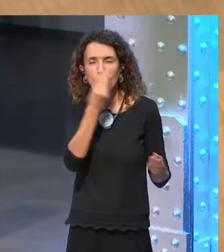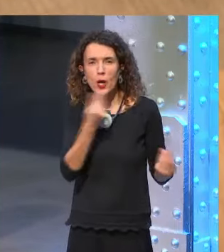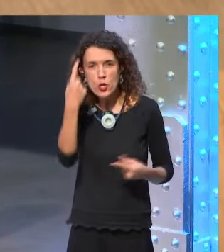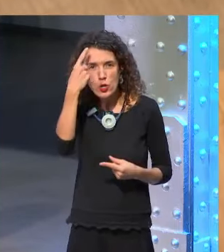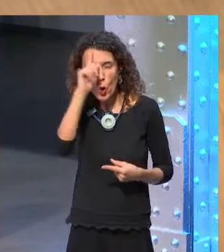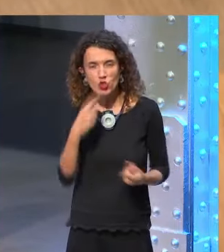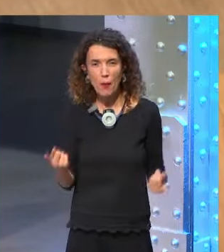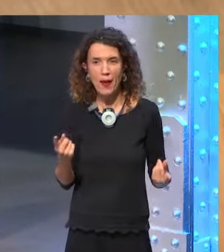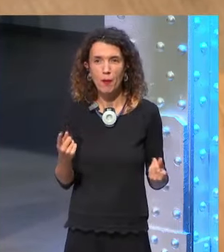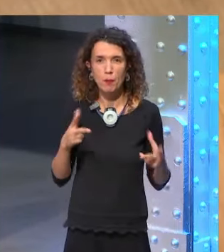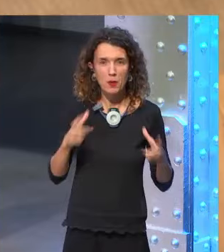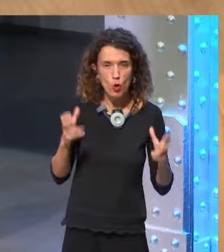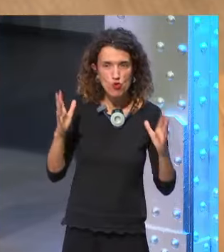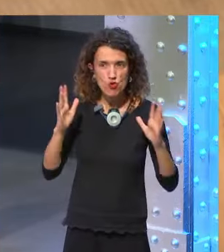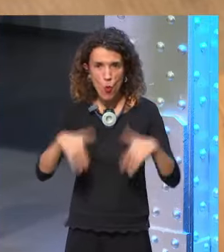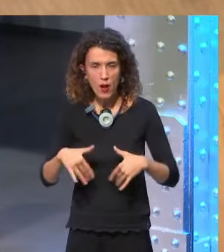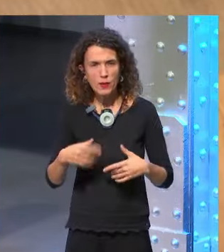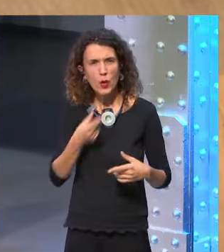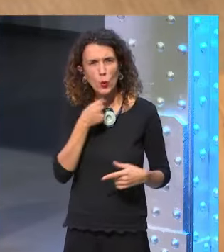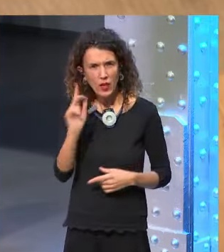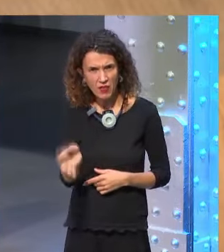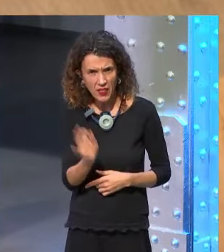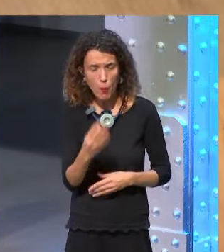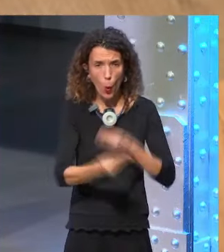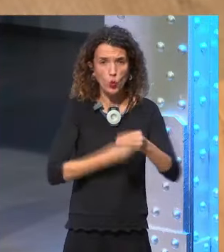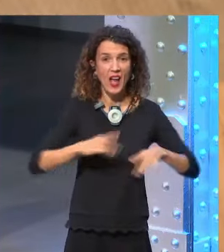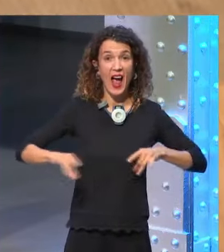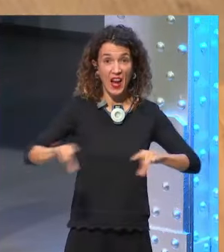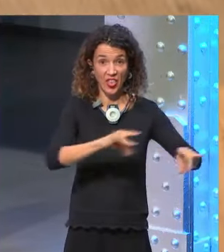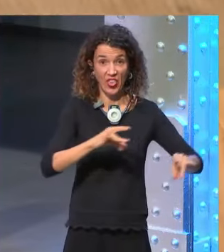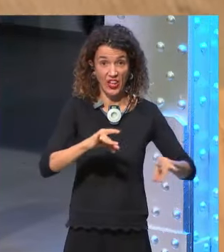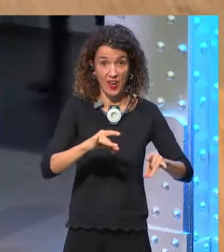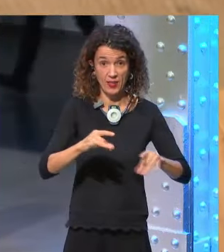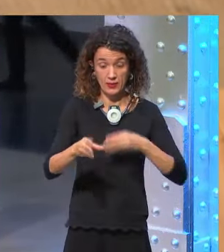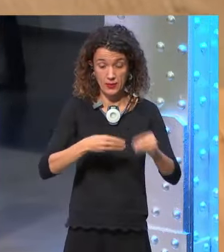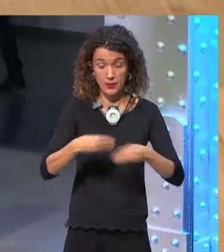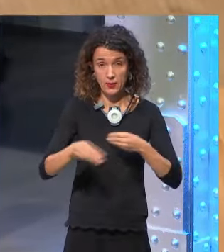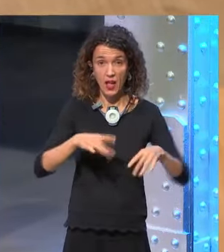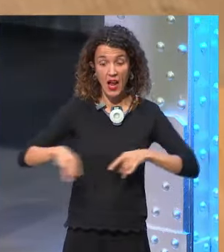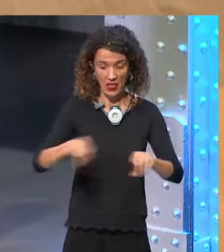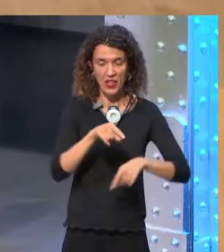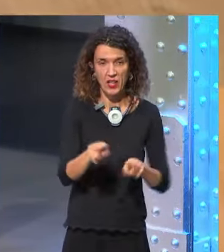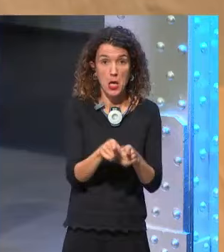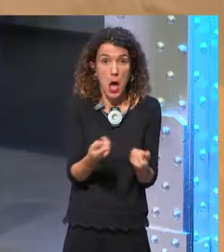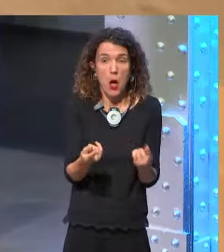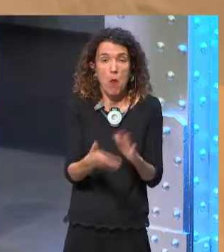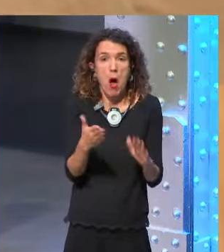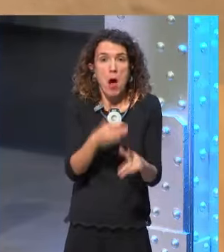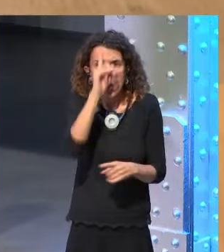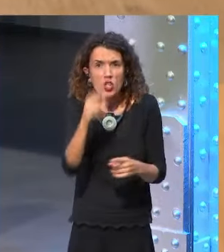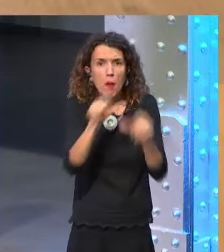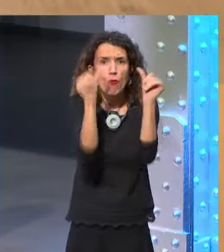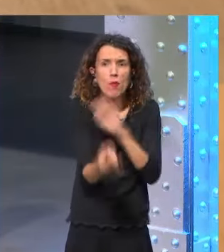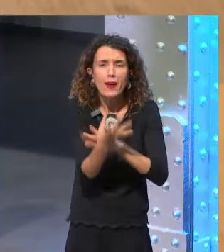clay, which, in and by itself, by definition, is very unpredictable. I mean, ask any